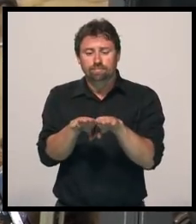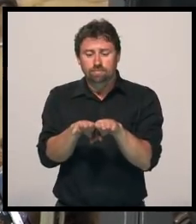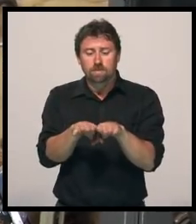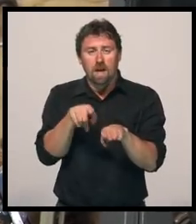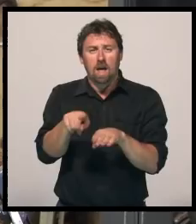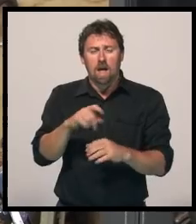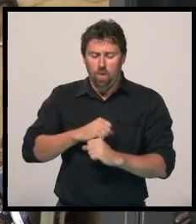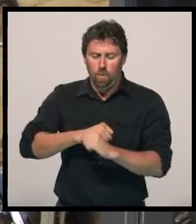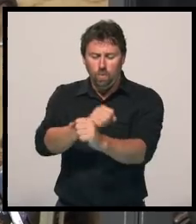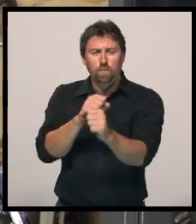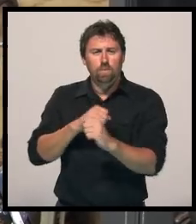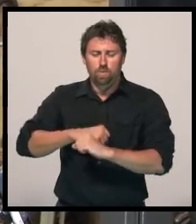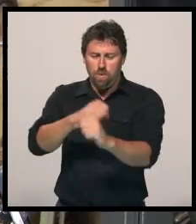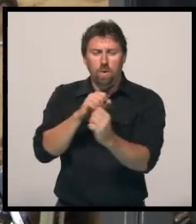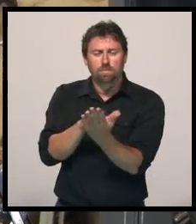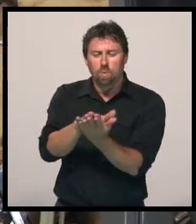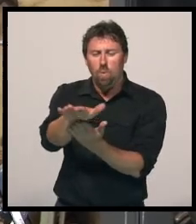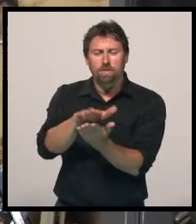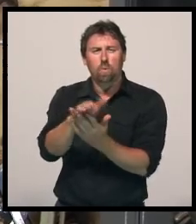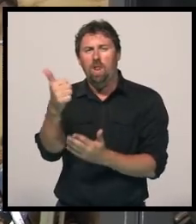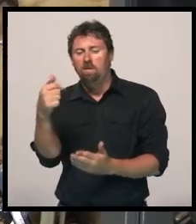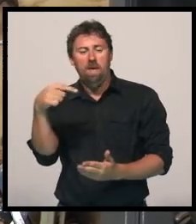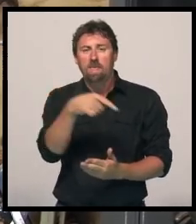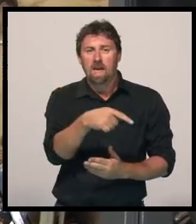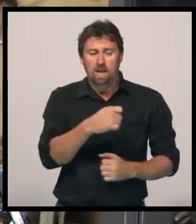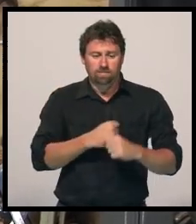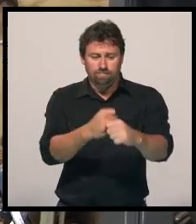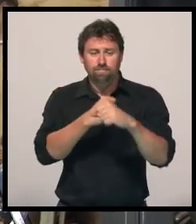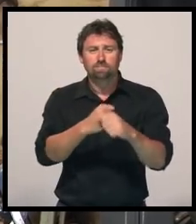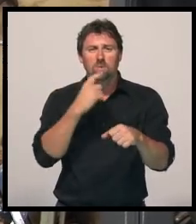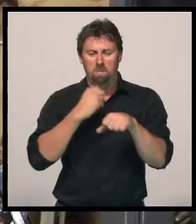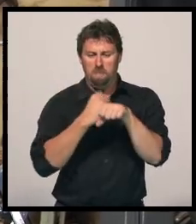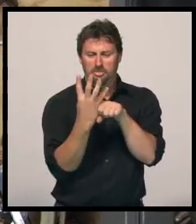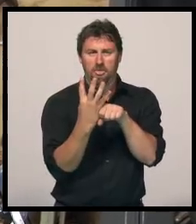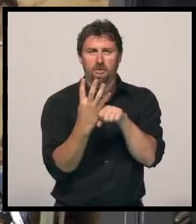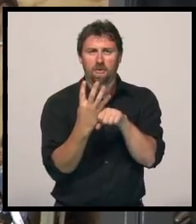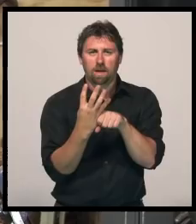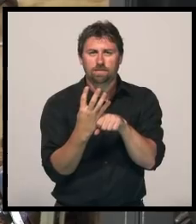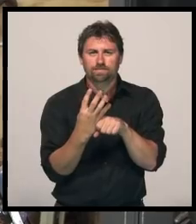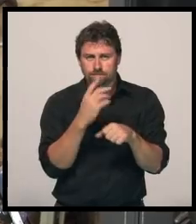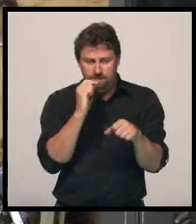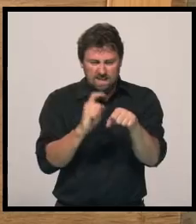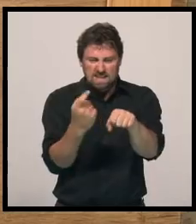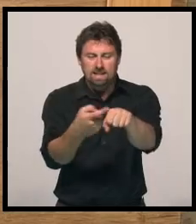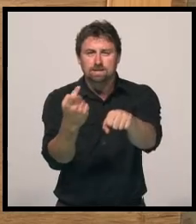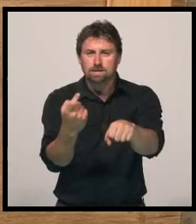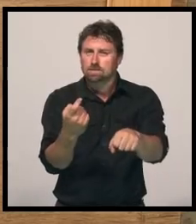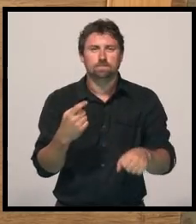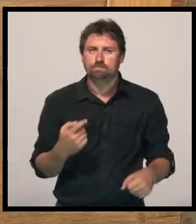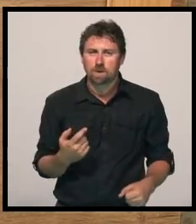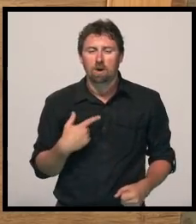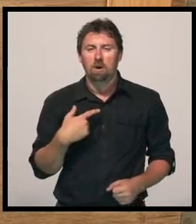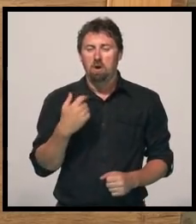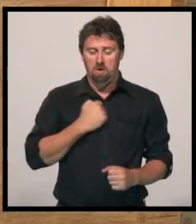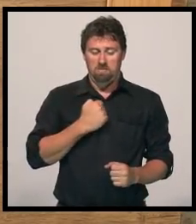side will lay the grain down and you'll get a clear cut but the other half will be furred up and you'll get tear out. So another